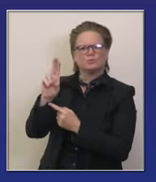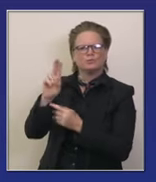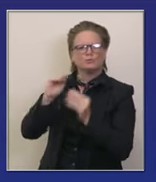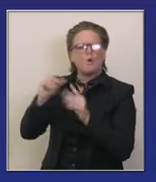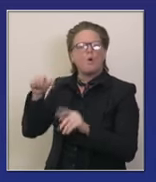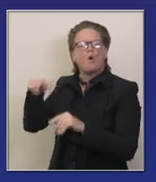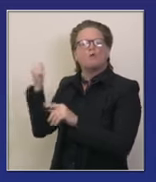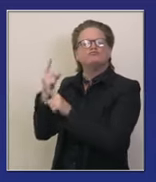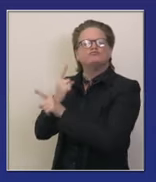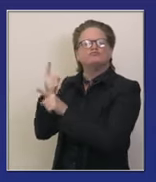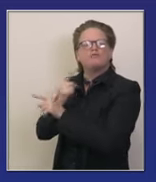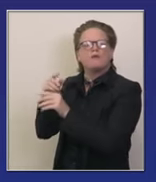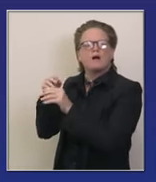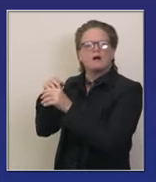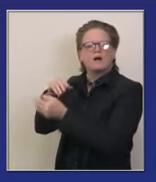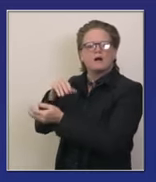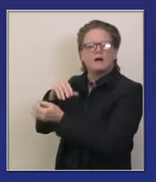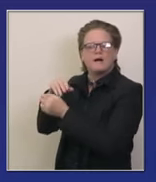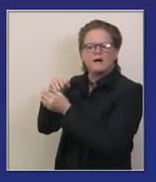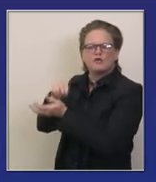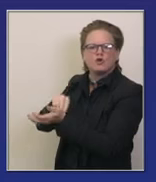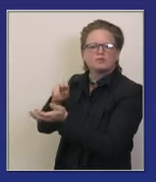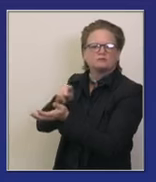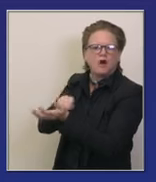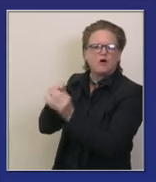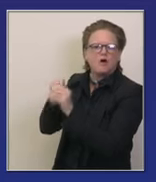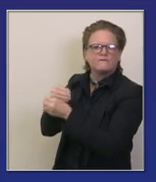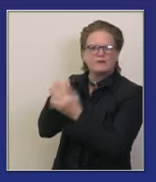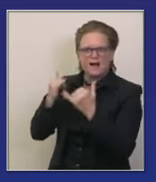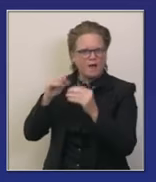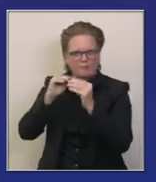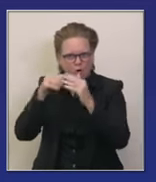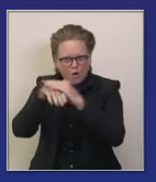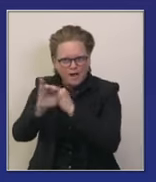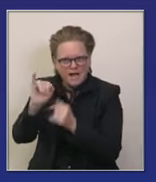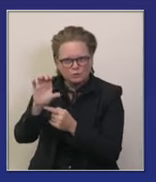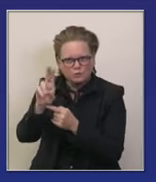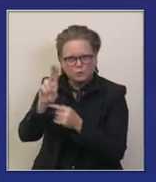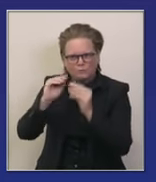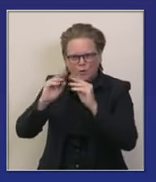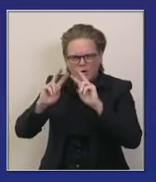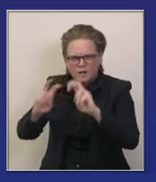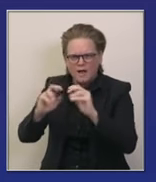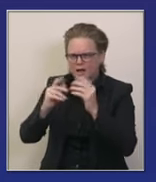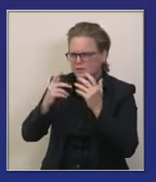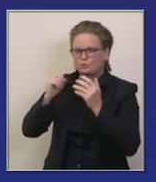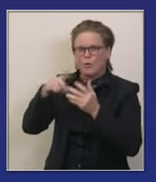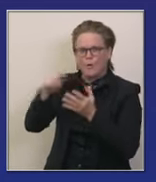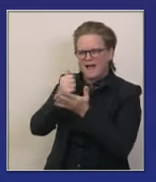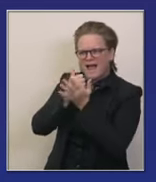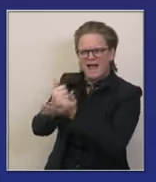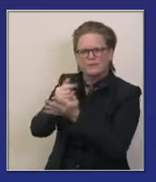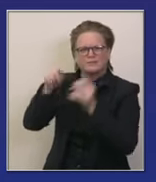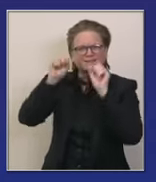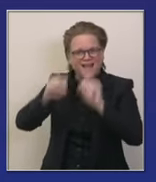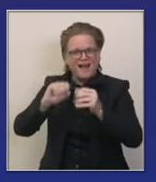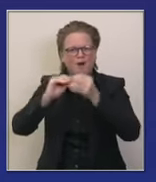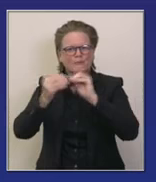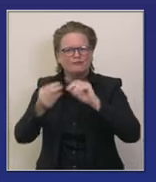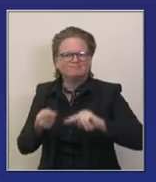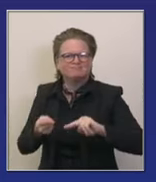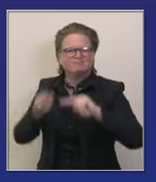That's being rolled out immediately as well. And then we've got these expertises that we've developed, particularly with more